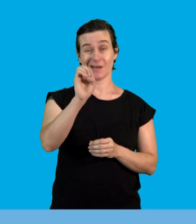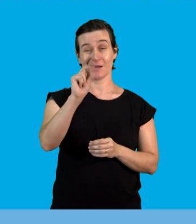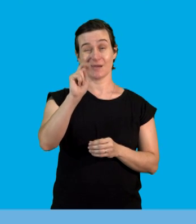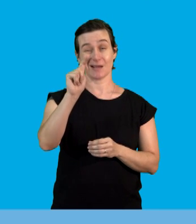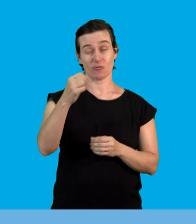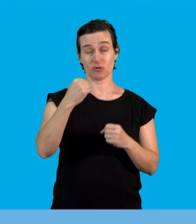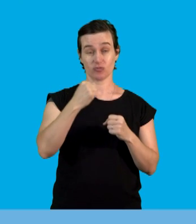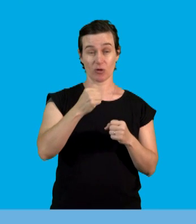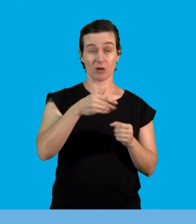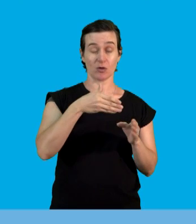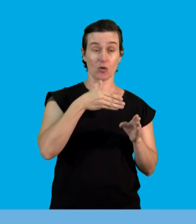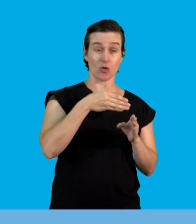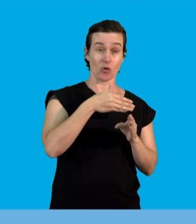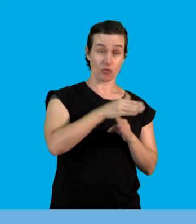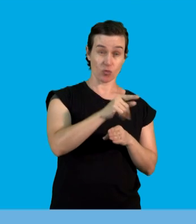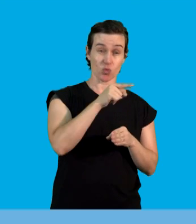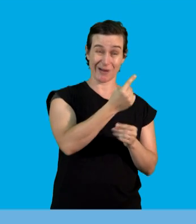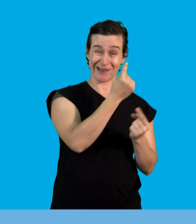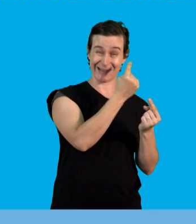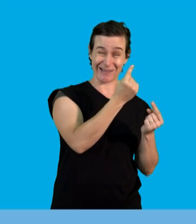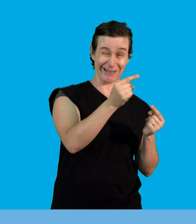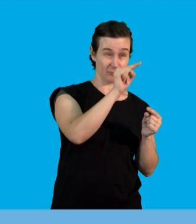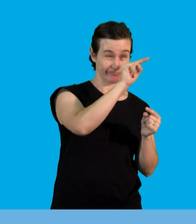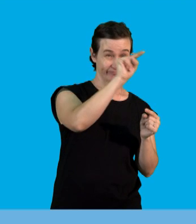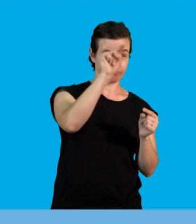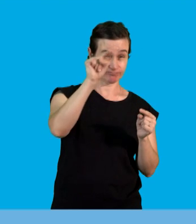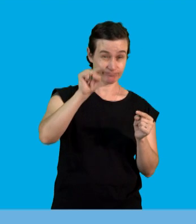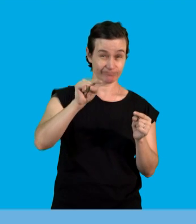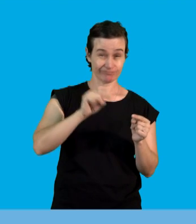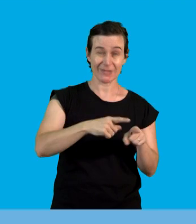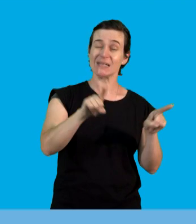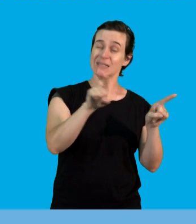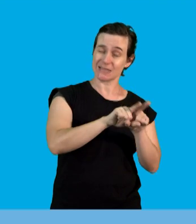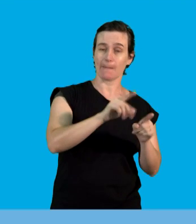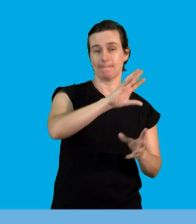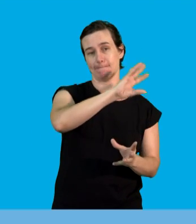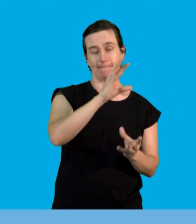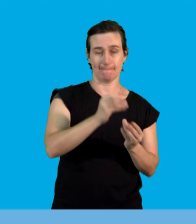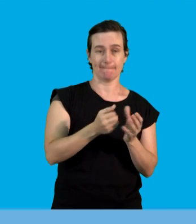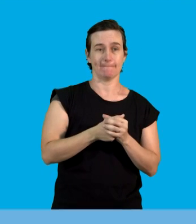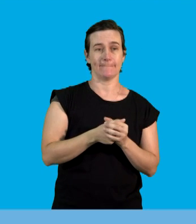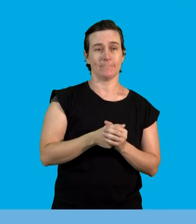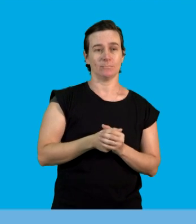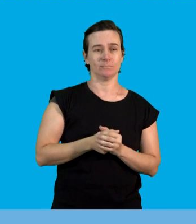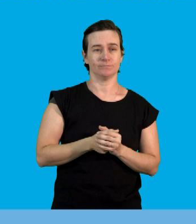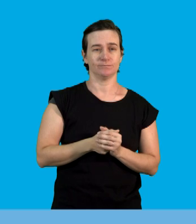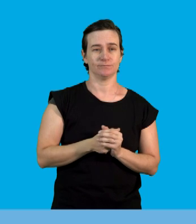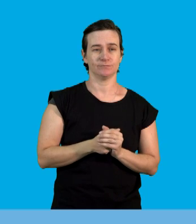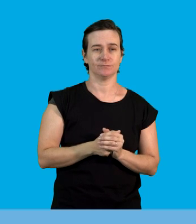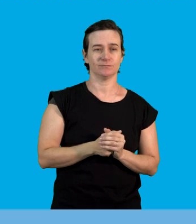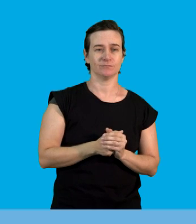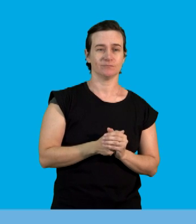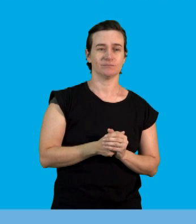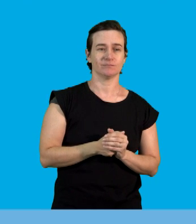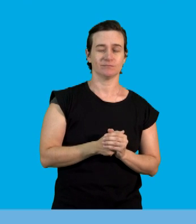is equal to the current strength of the whole circuit. As we have said, in series, the current remains the same at each and every point that you measure